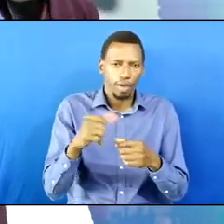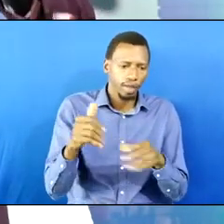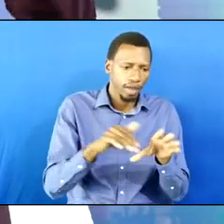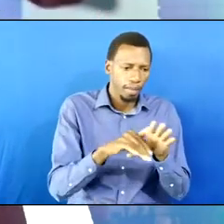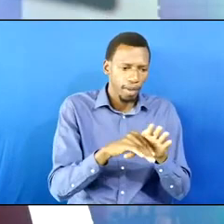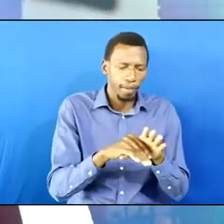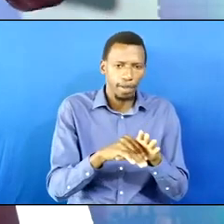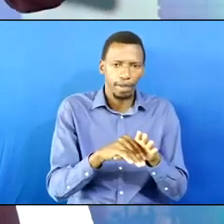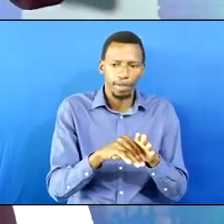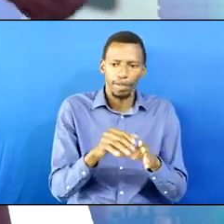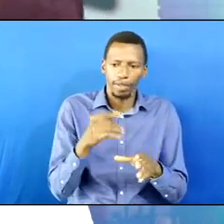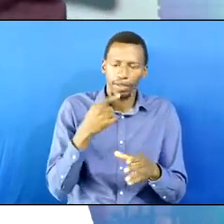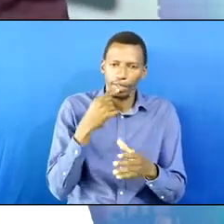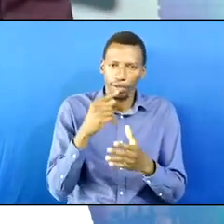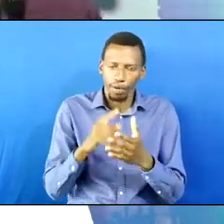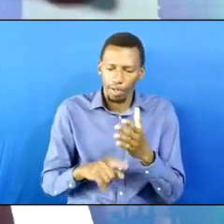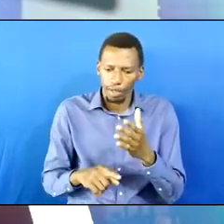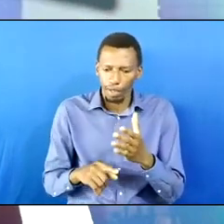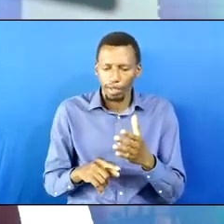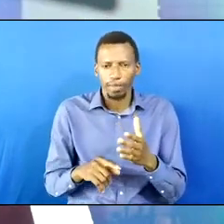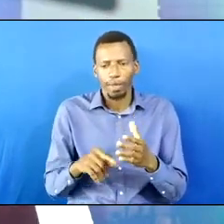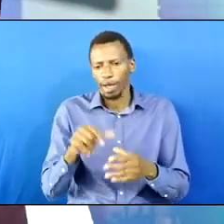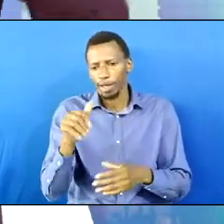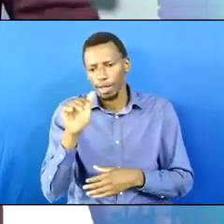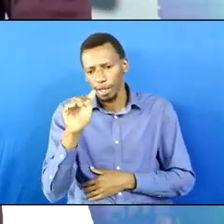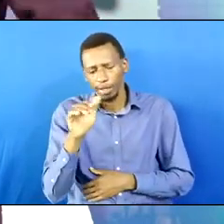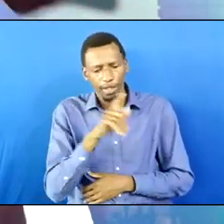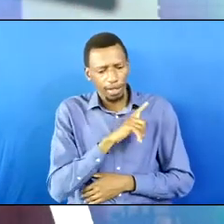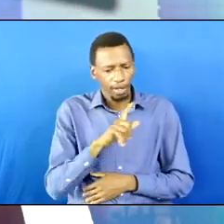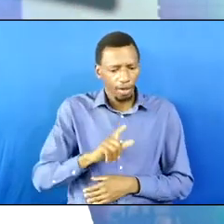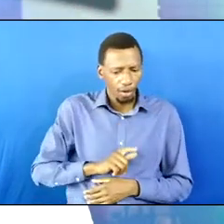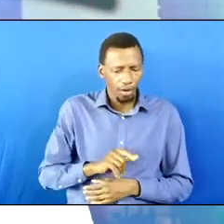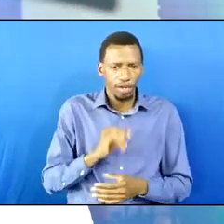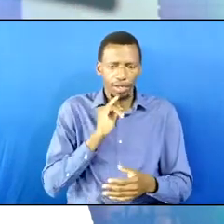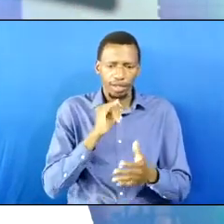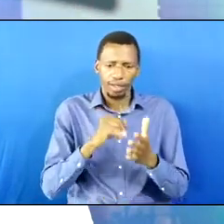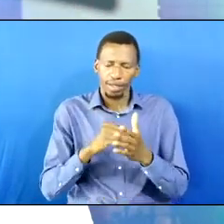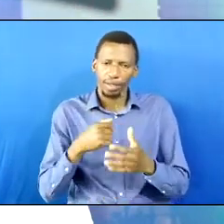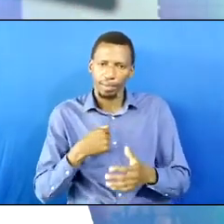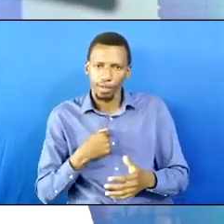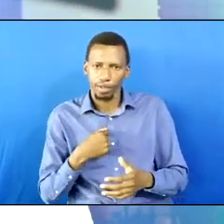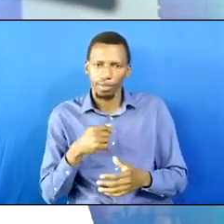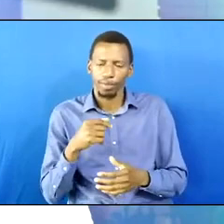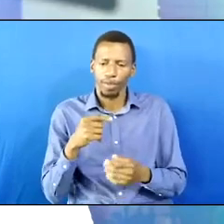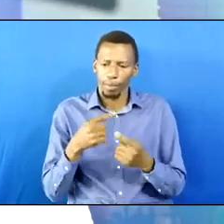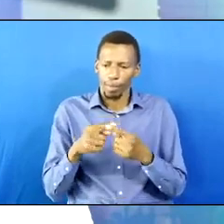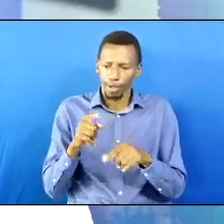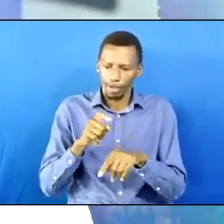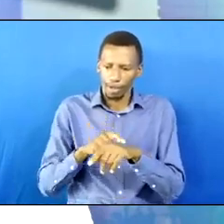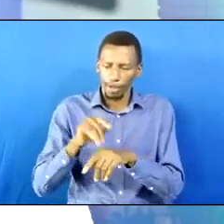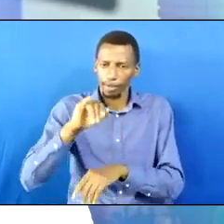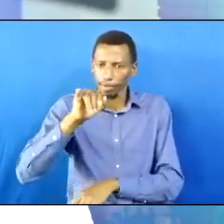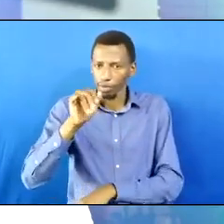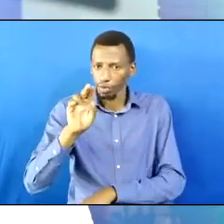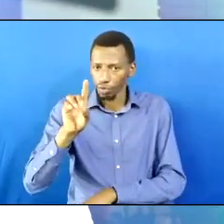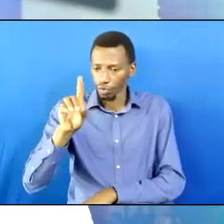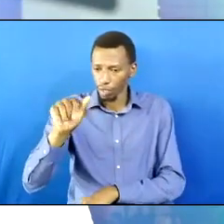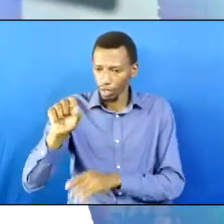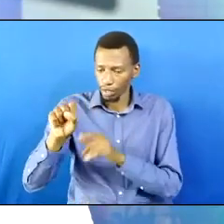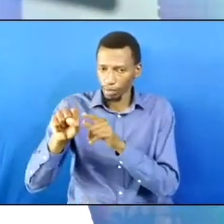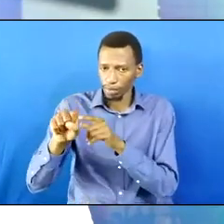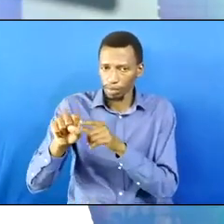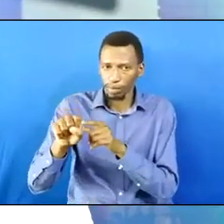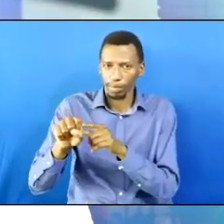Matthew call him, Lord, is it I? Lord, is it I? Lord, is it I? But when it comes to this